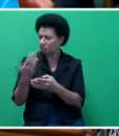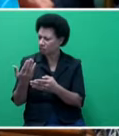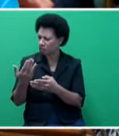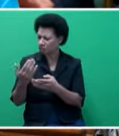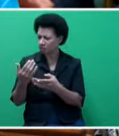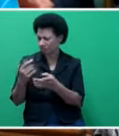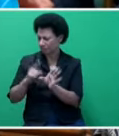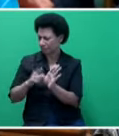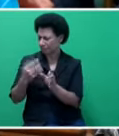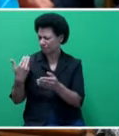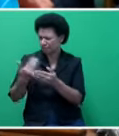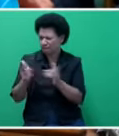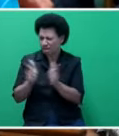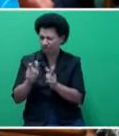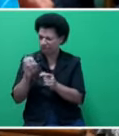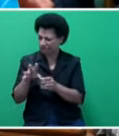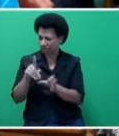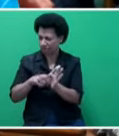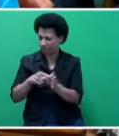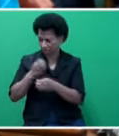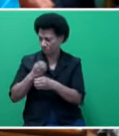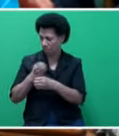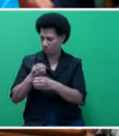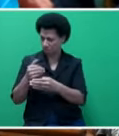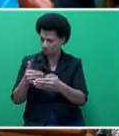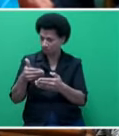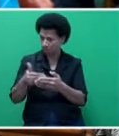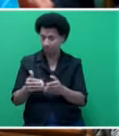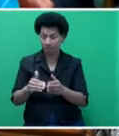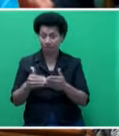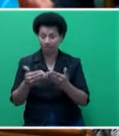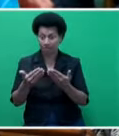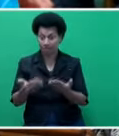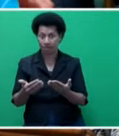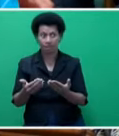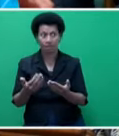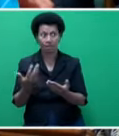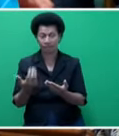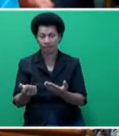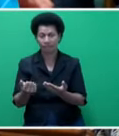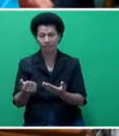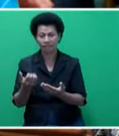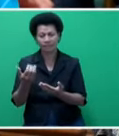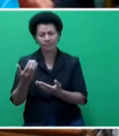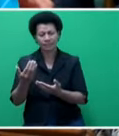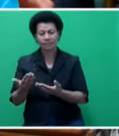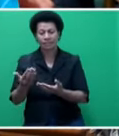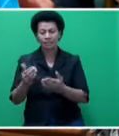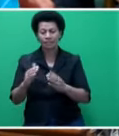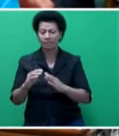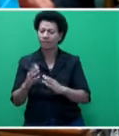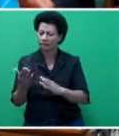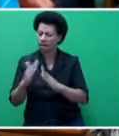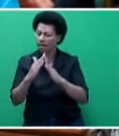10 years in many cases, have acquired quite big sums of housing